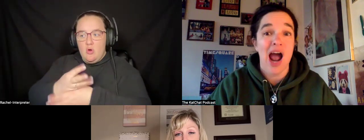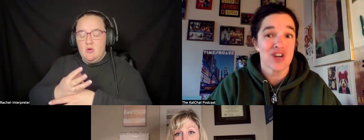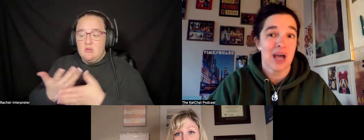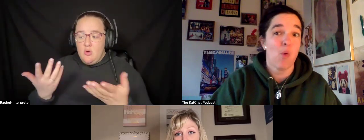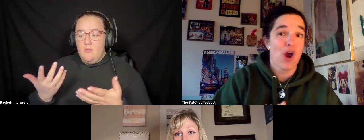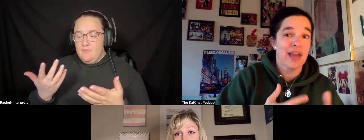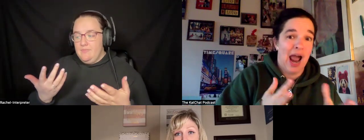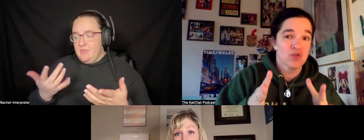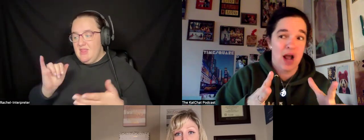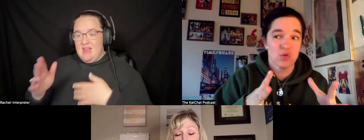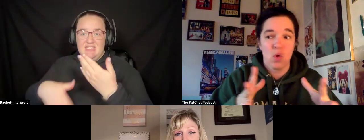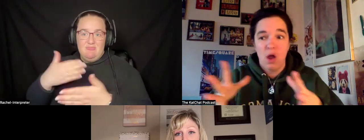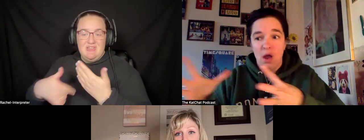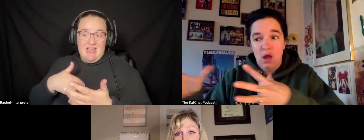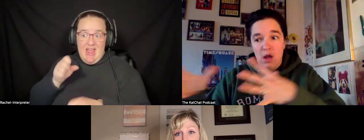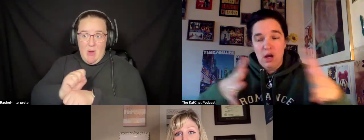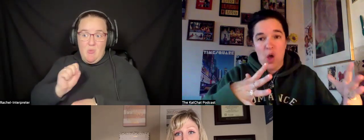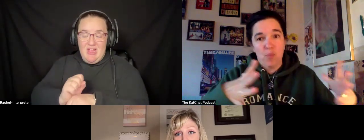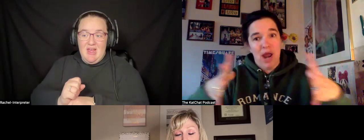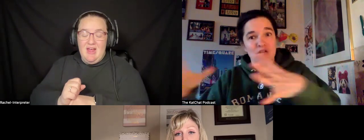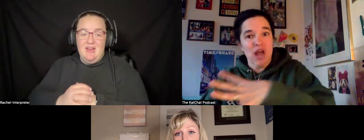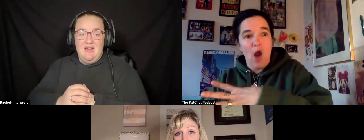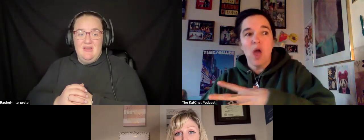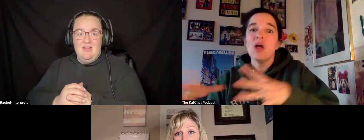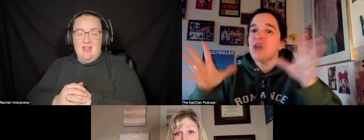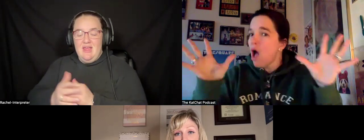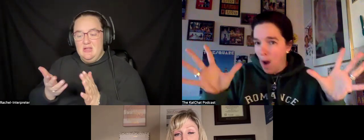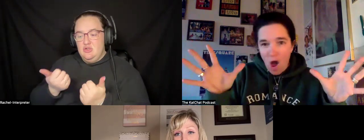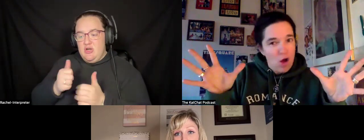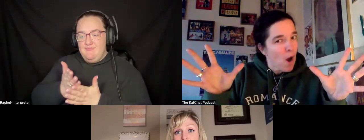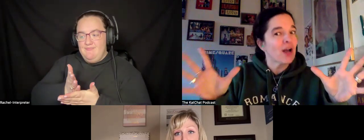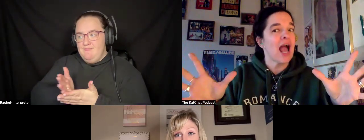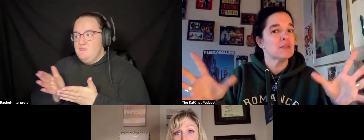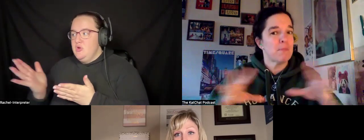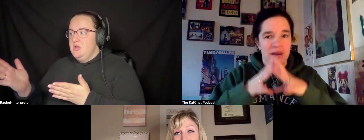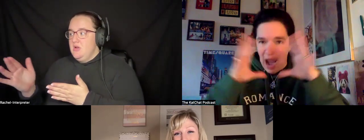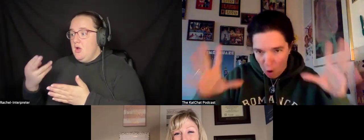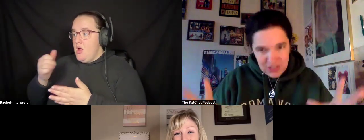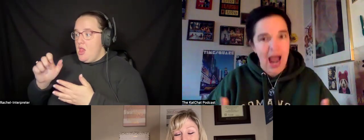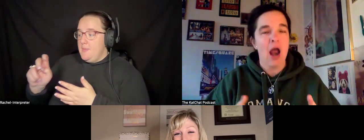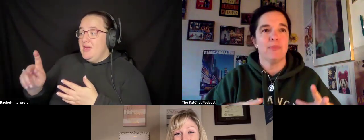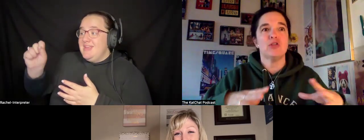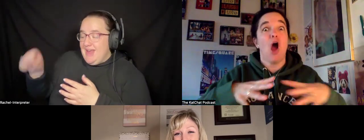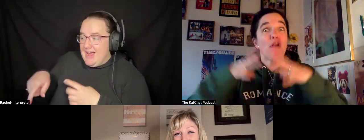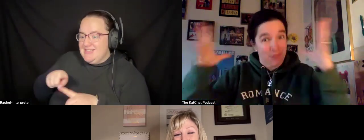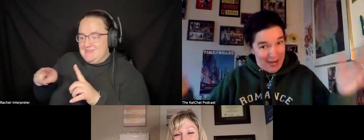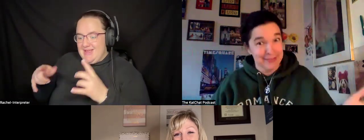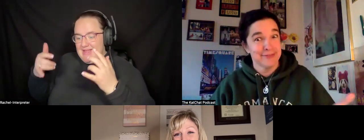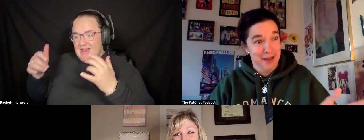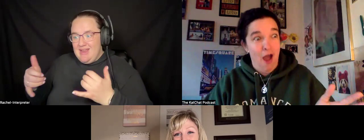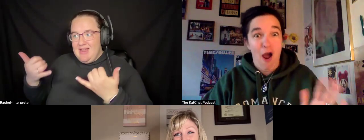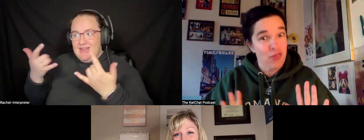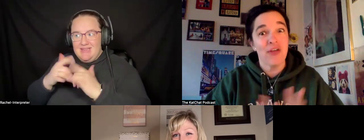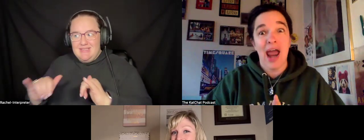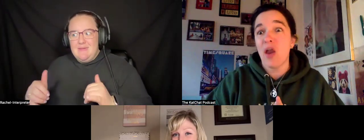of a process I'm working on, trying to branch out, it's all about homework, yeah, but not all the time. There's other